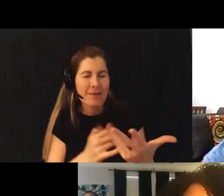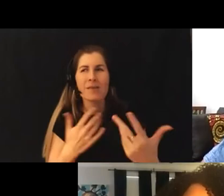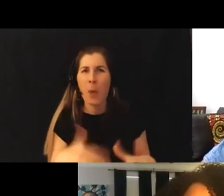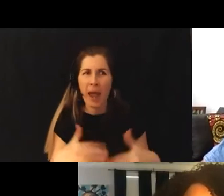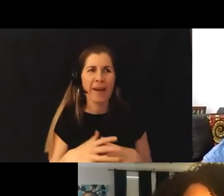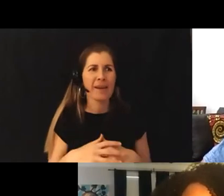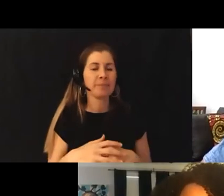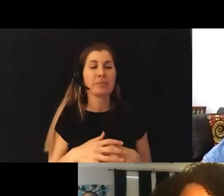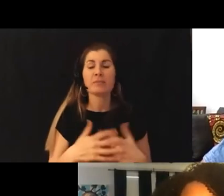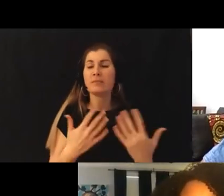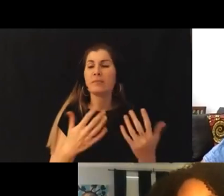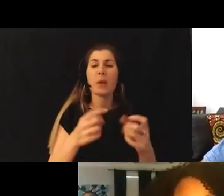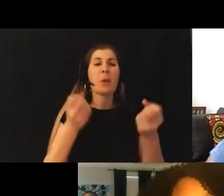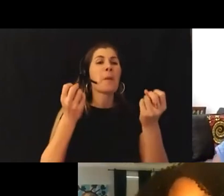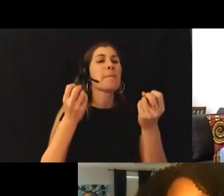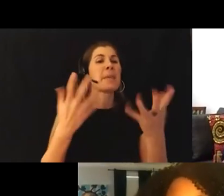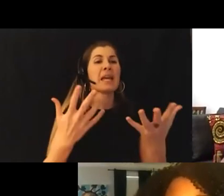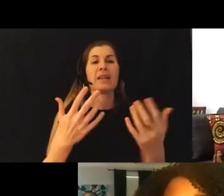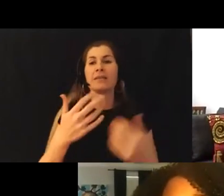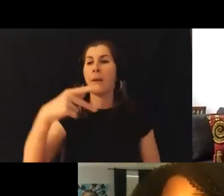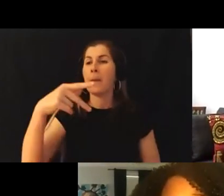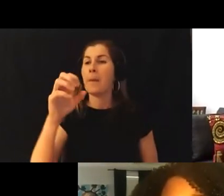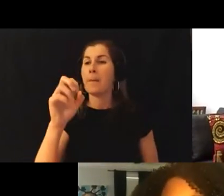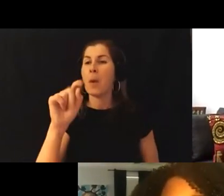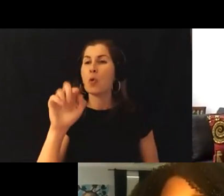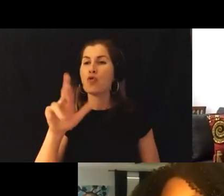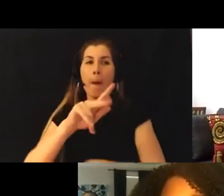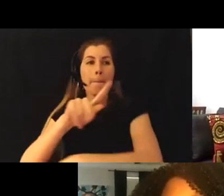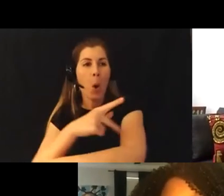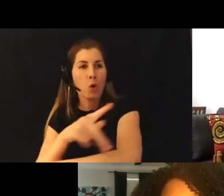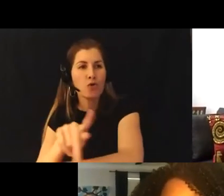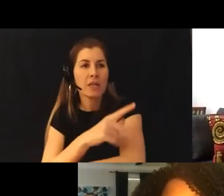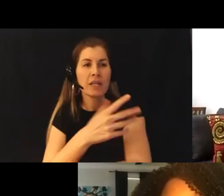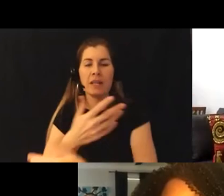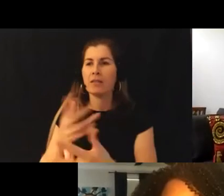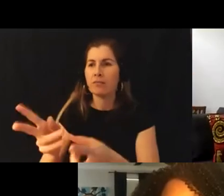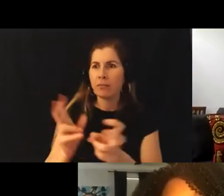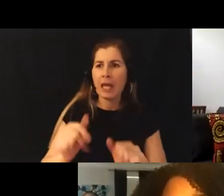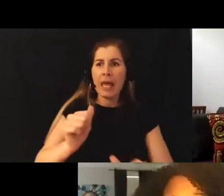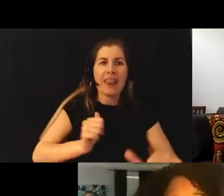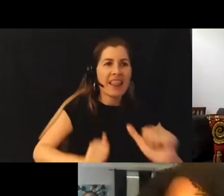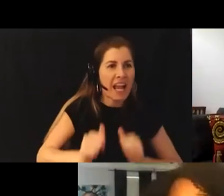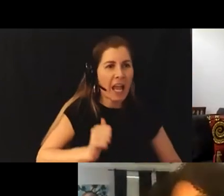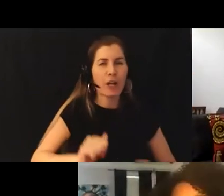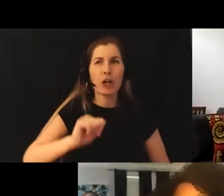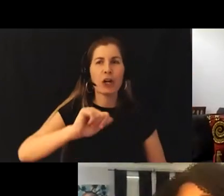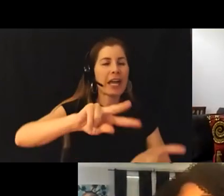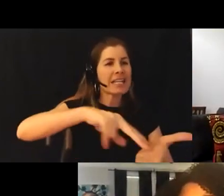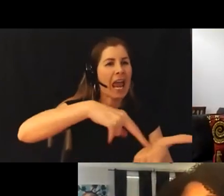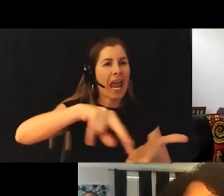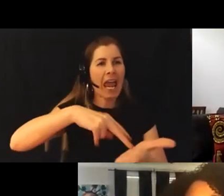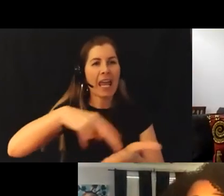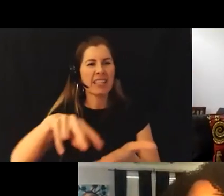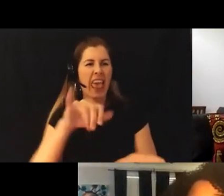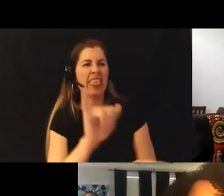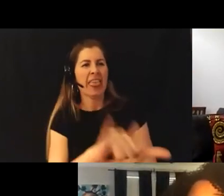so many works around poetry, around making those into theater pieces, into dance pieces that are direct responses